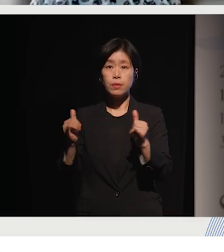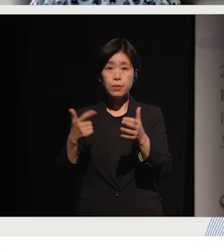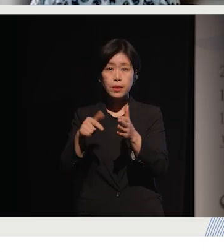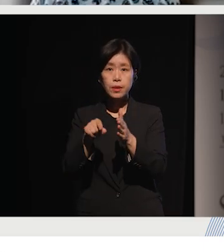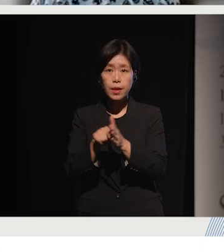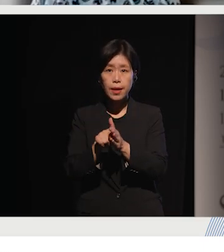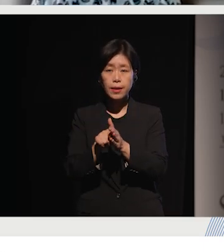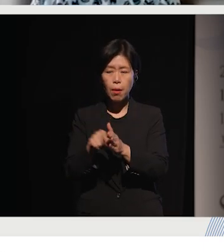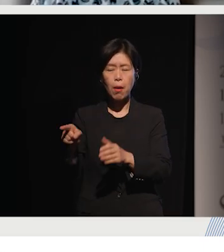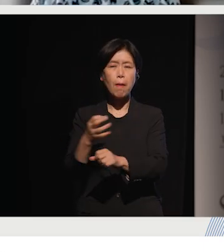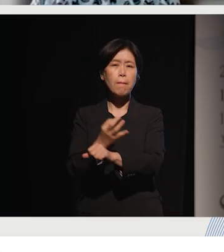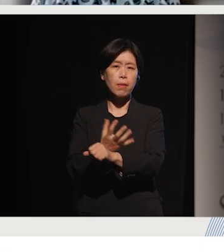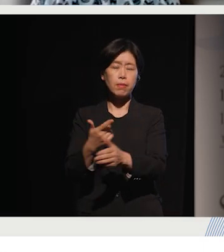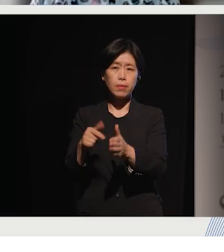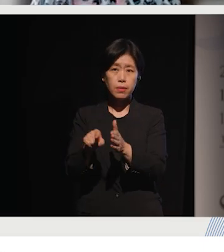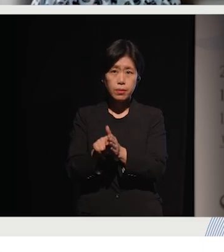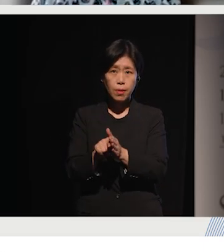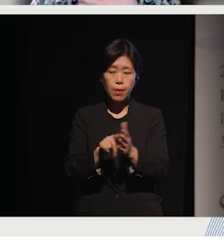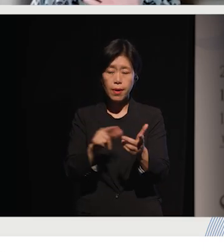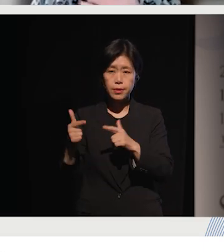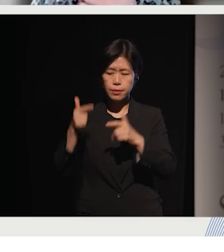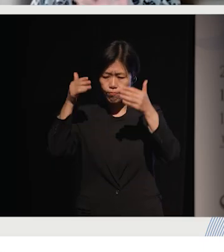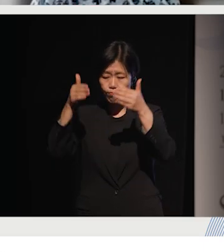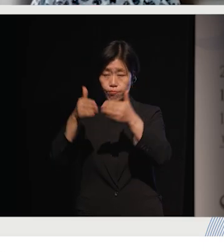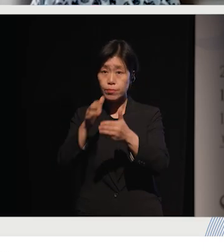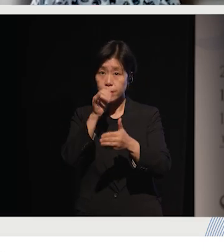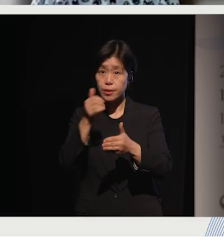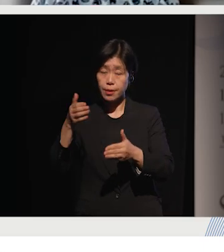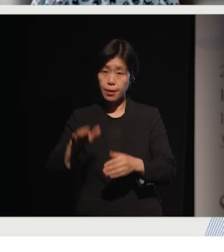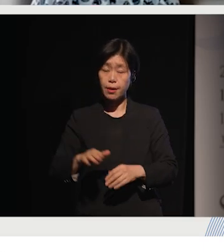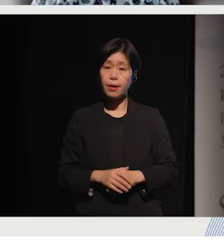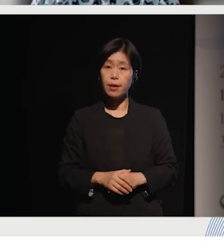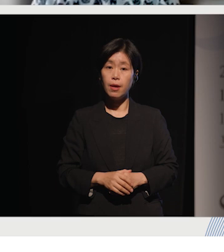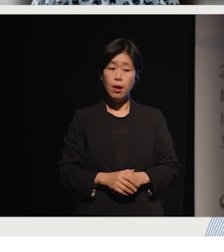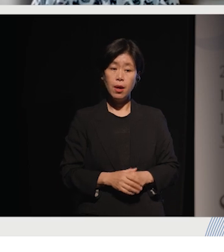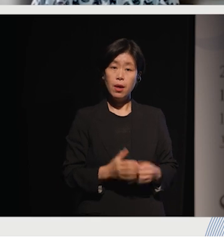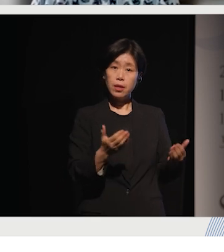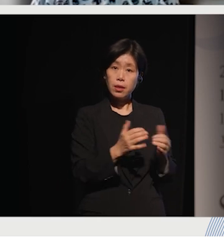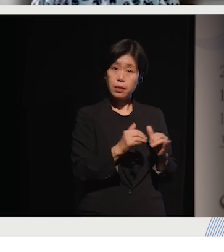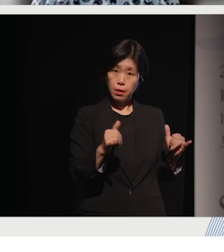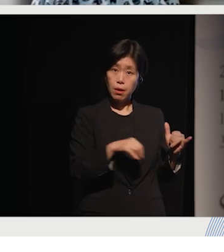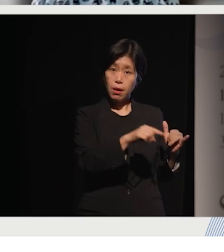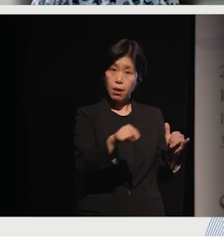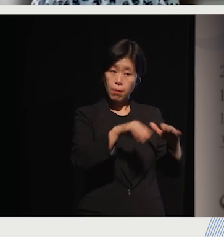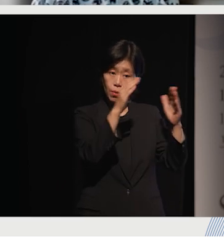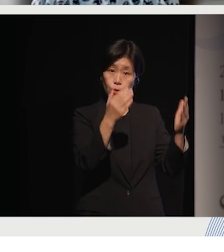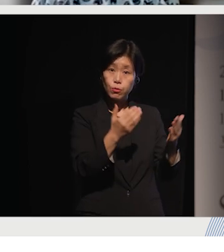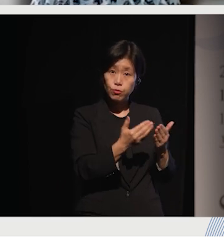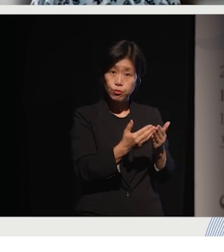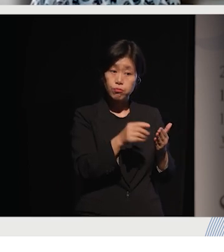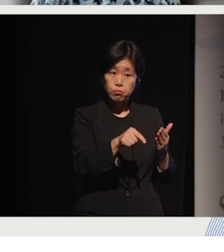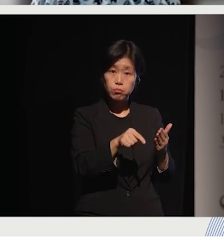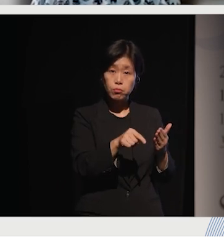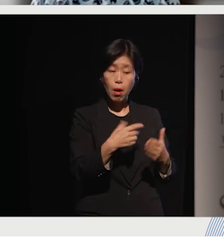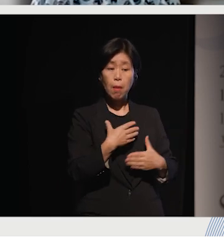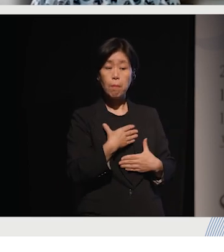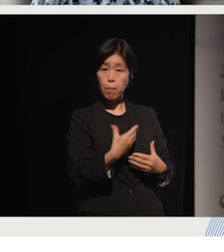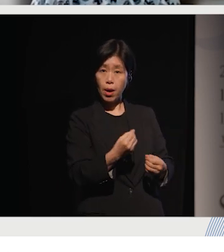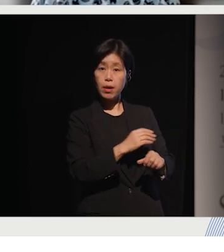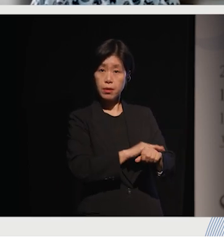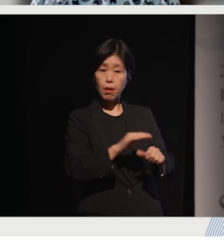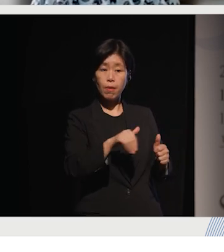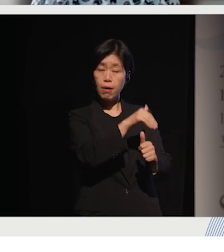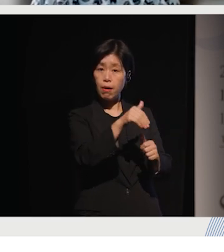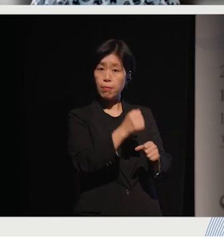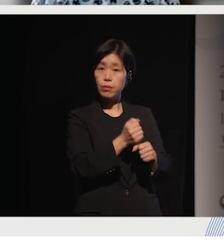are equally as concerned and informed about making sure that all of our employees and staff also have